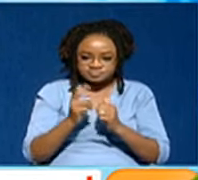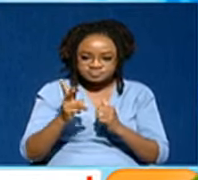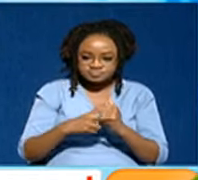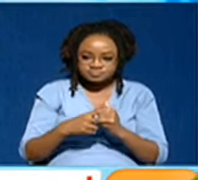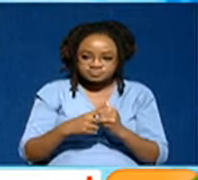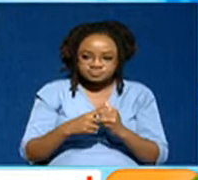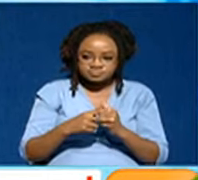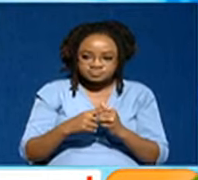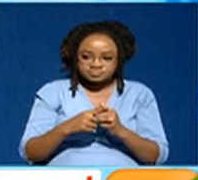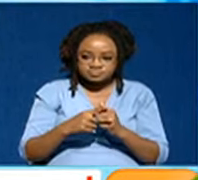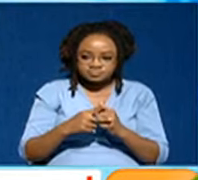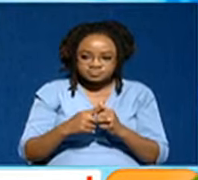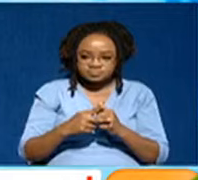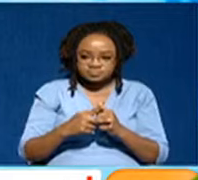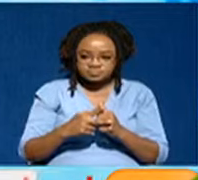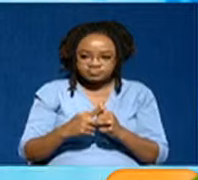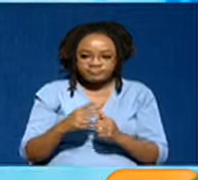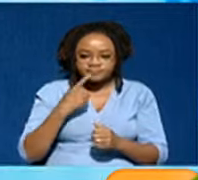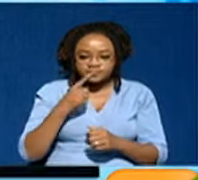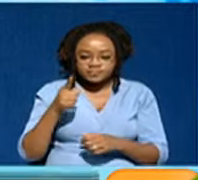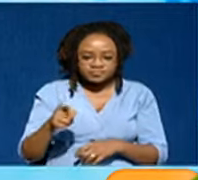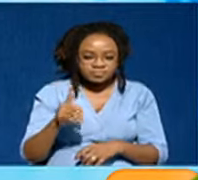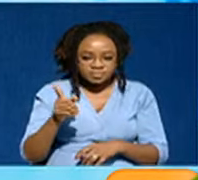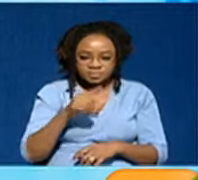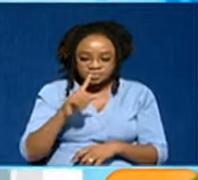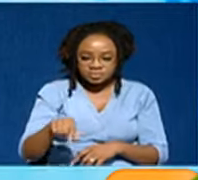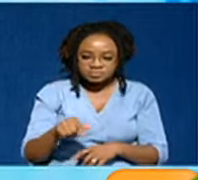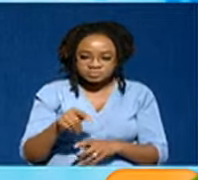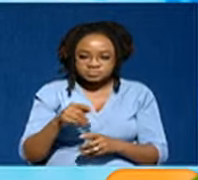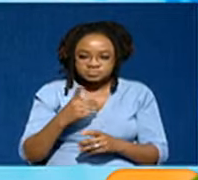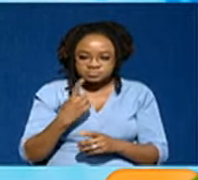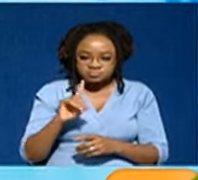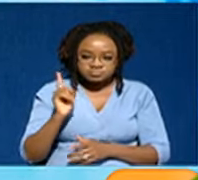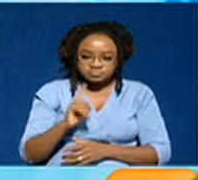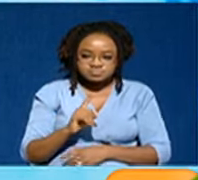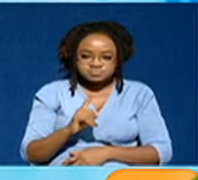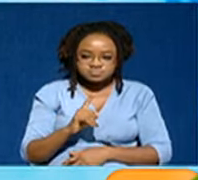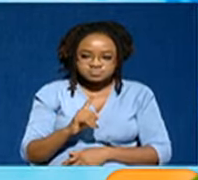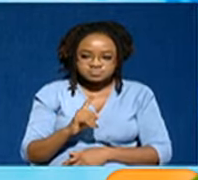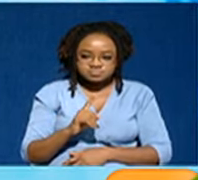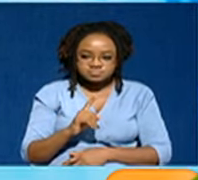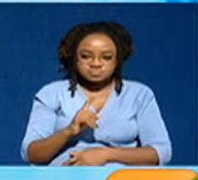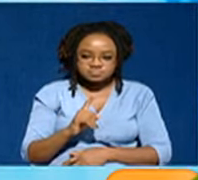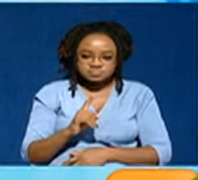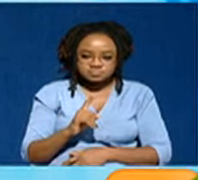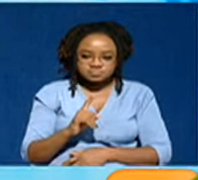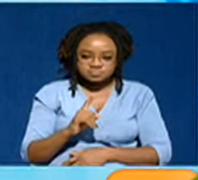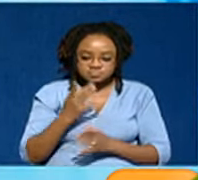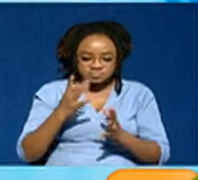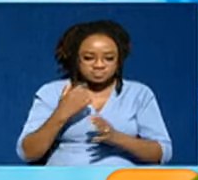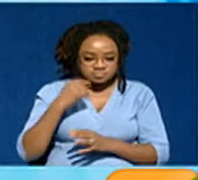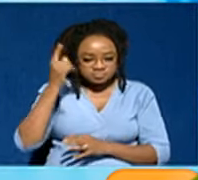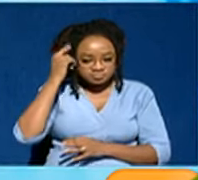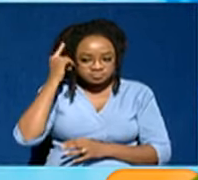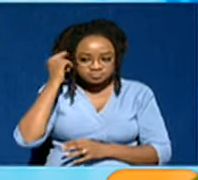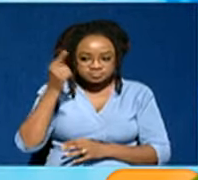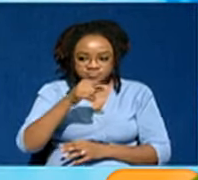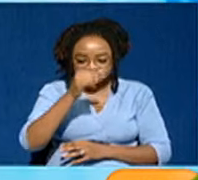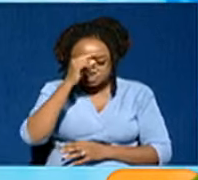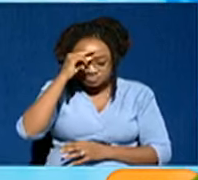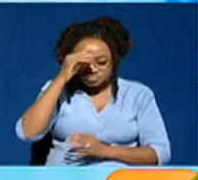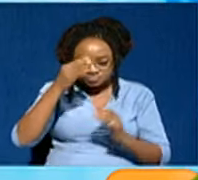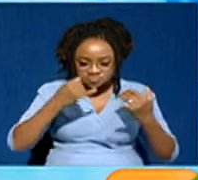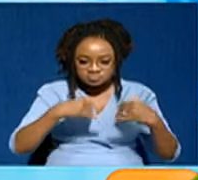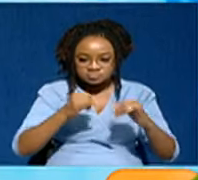and they are being termed irregular. Mm. And we are reading between the lines, And we don't know. We are thinking probably this government is trying to do something,